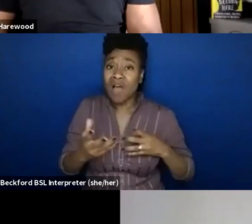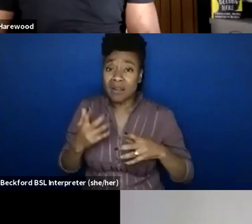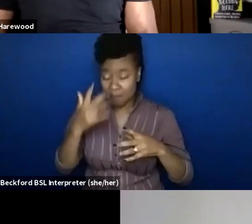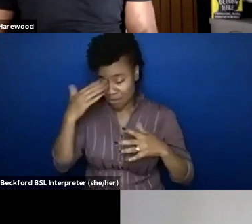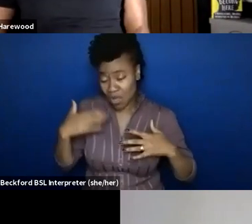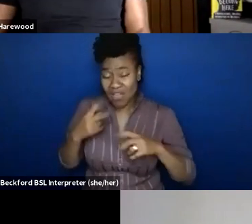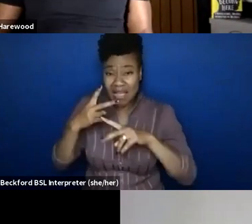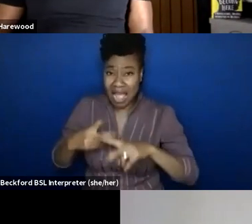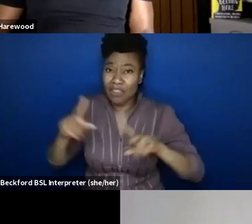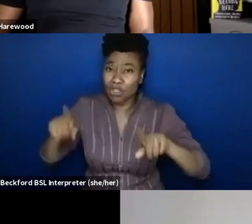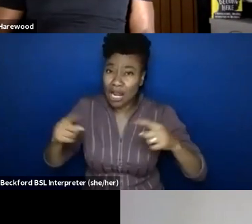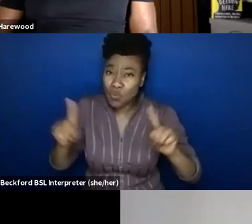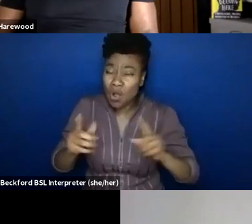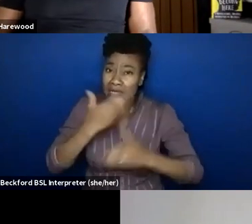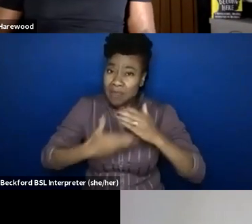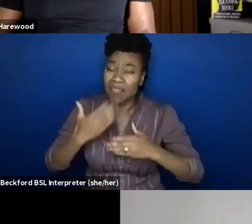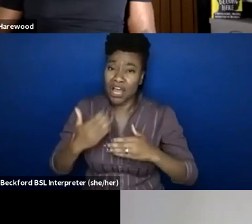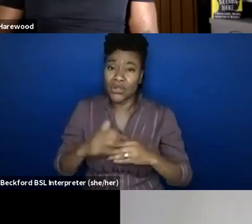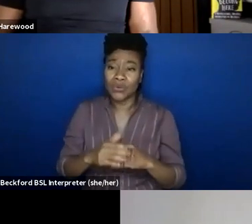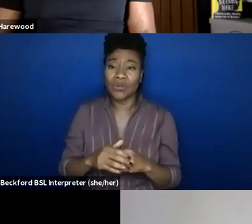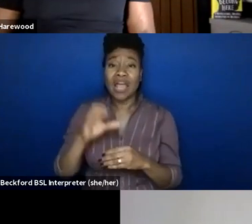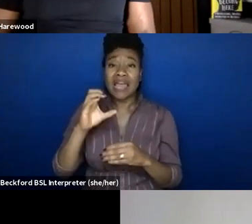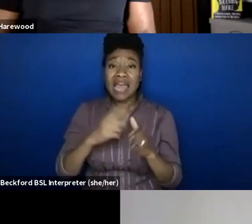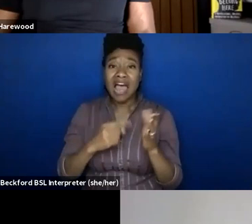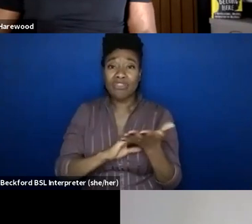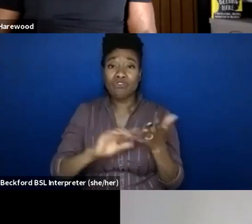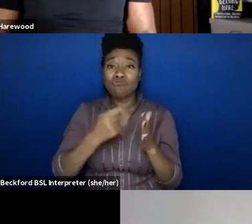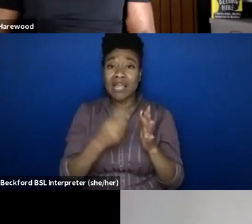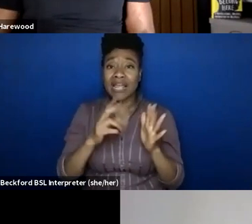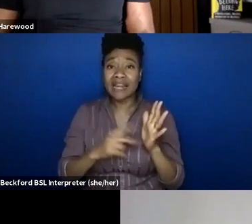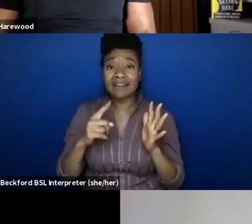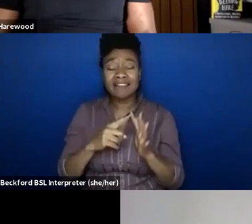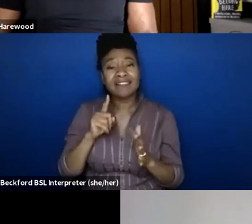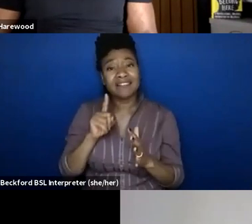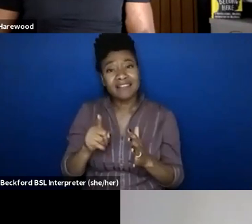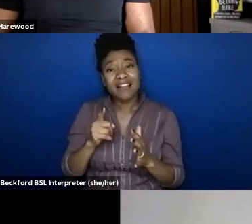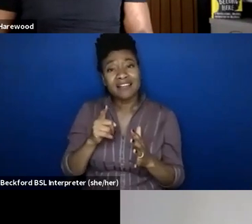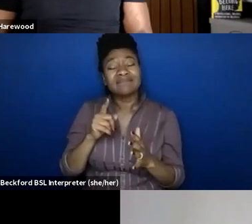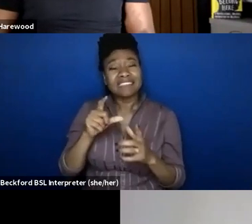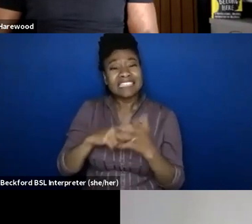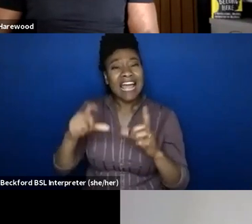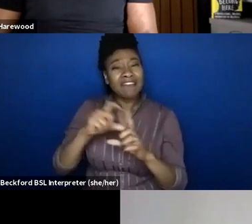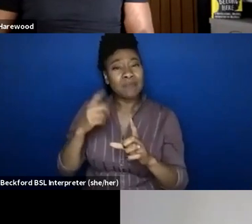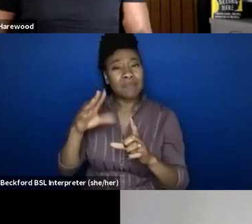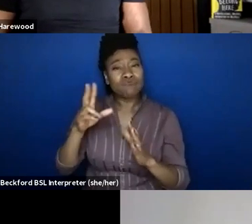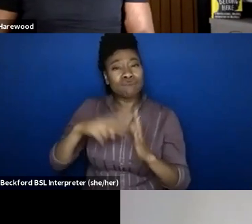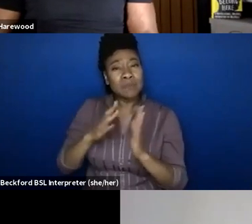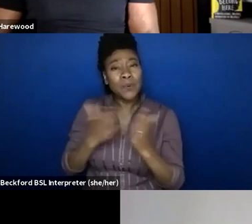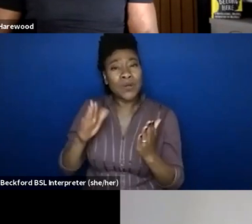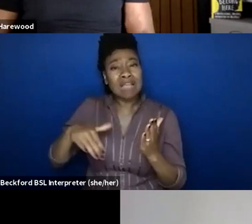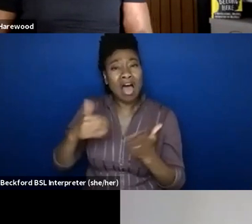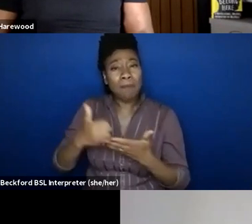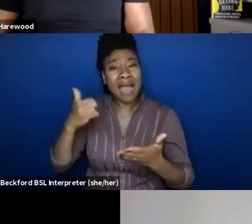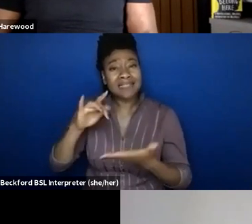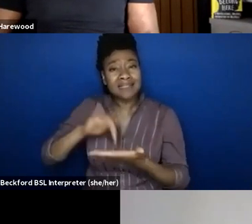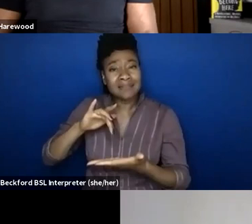Catherine, for initiating this whole event from David's book reading session at Southbank several weeks ago. It was a pleasure